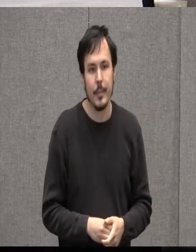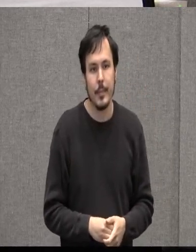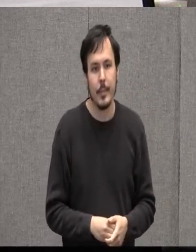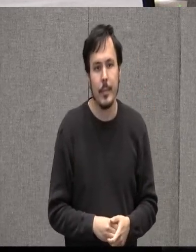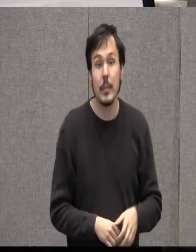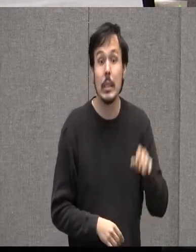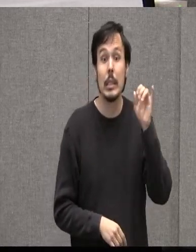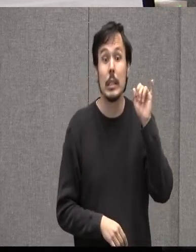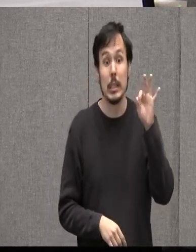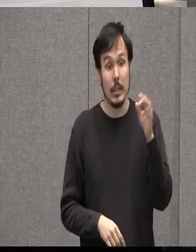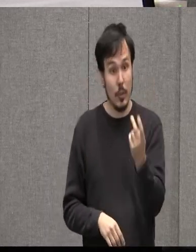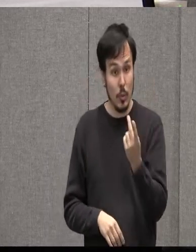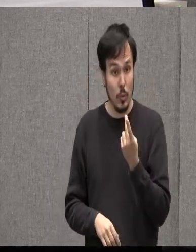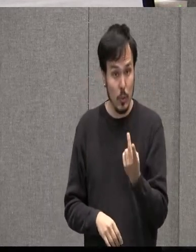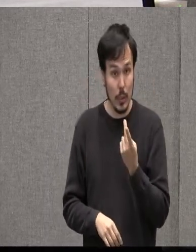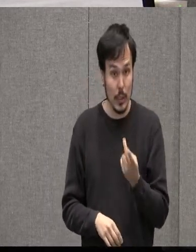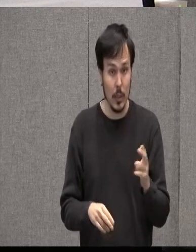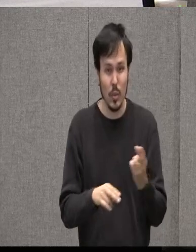22,